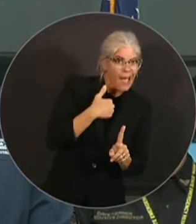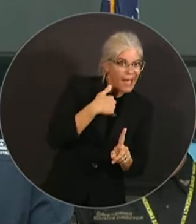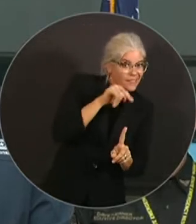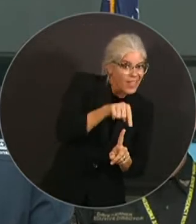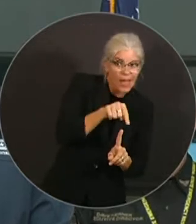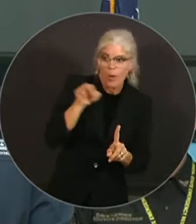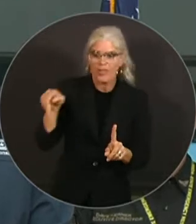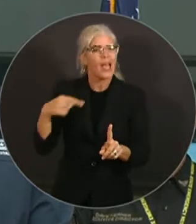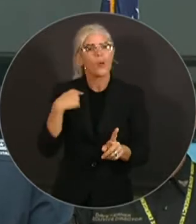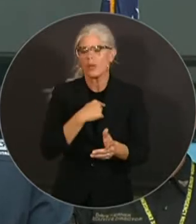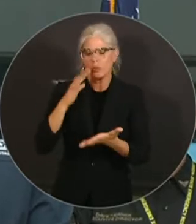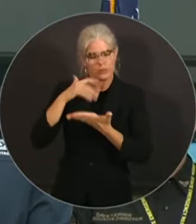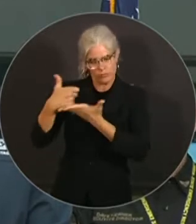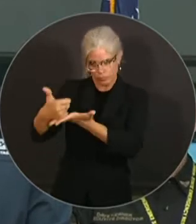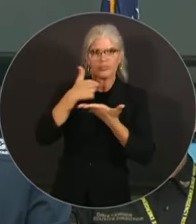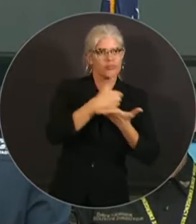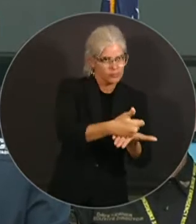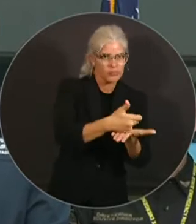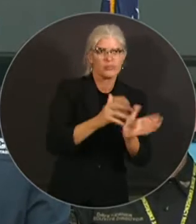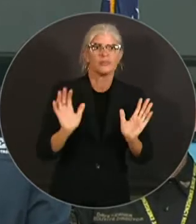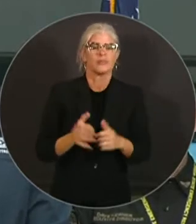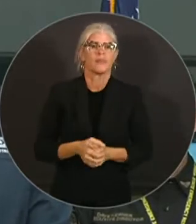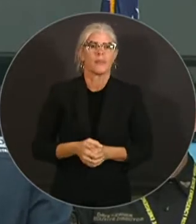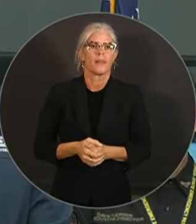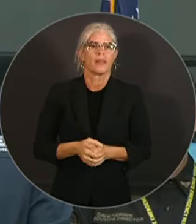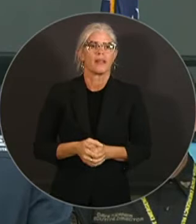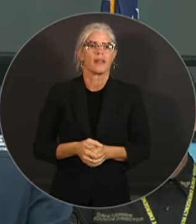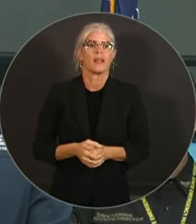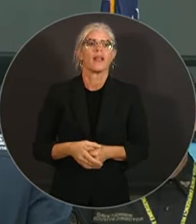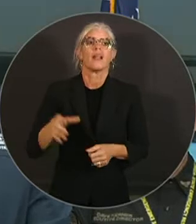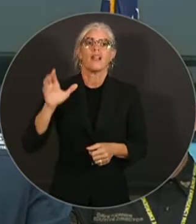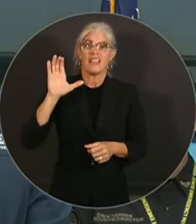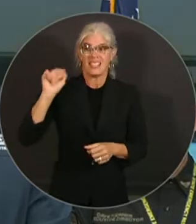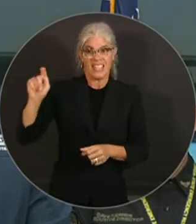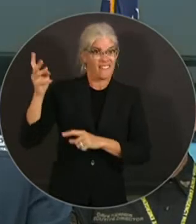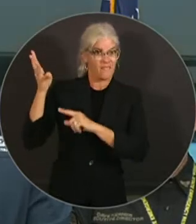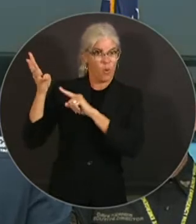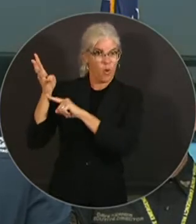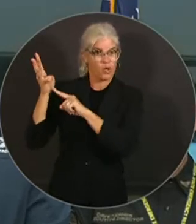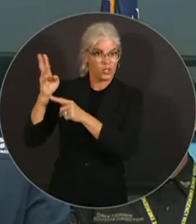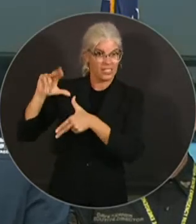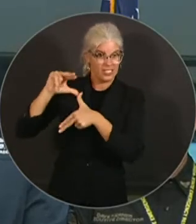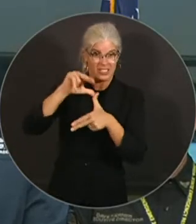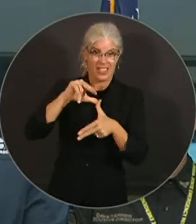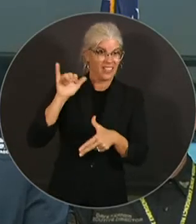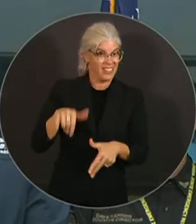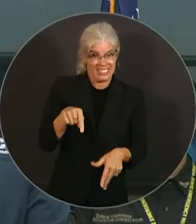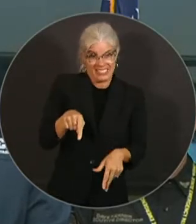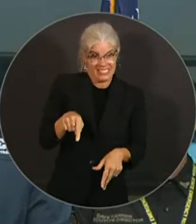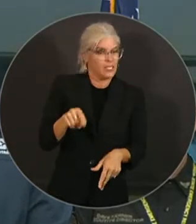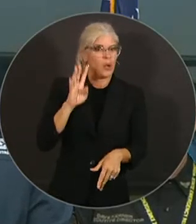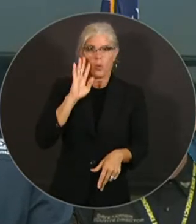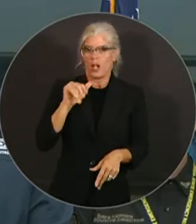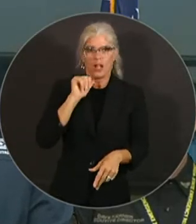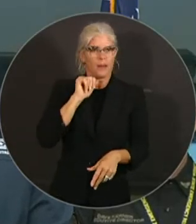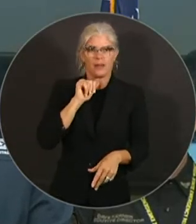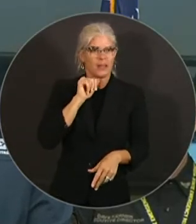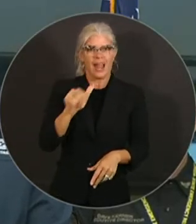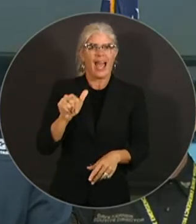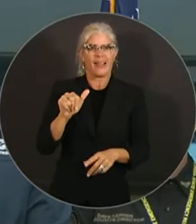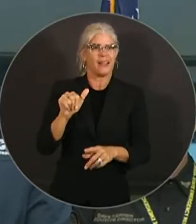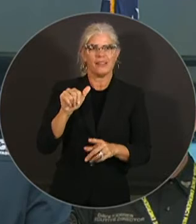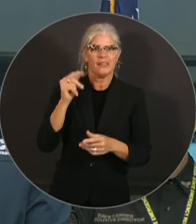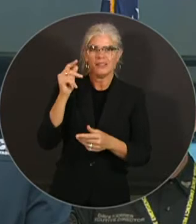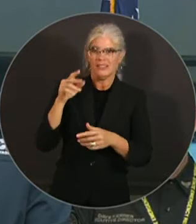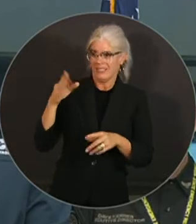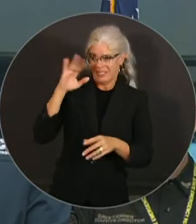challenging when you have a Category 4 storm hit, and then this will be not even 2 weeks, 1 day